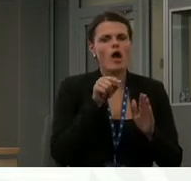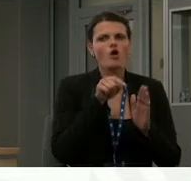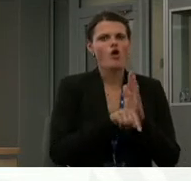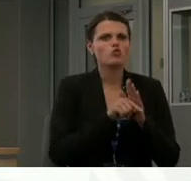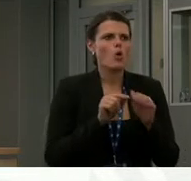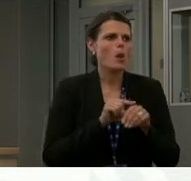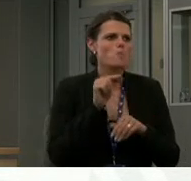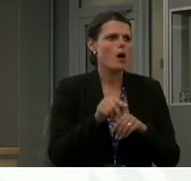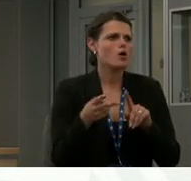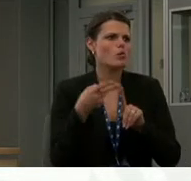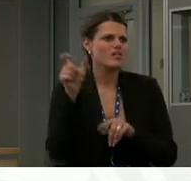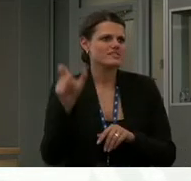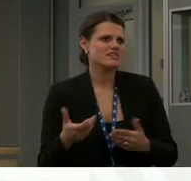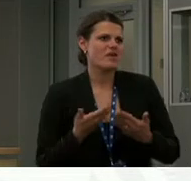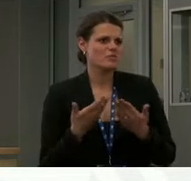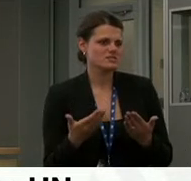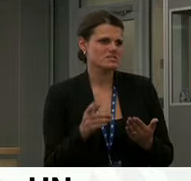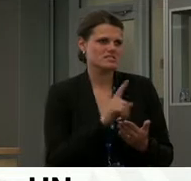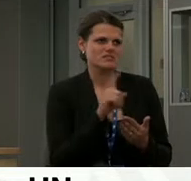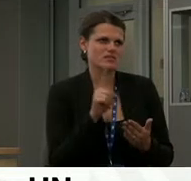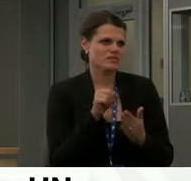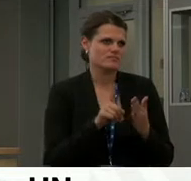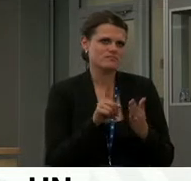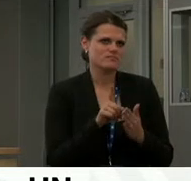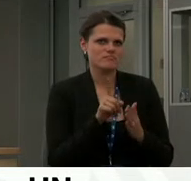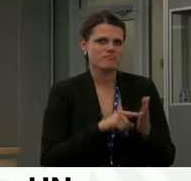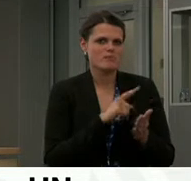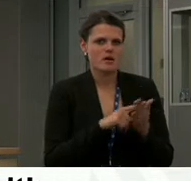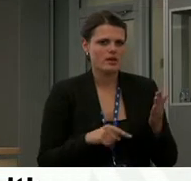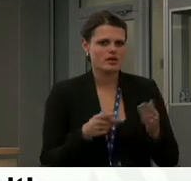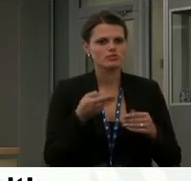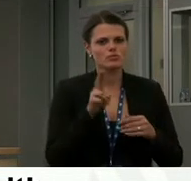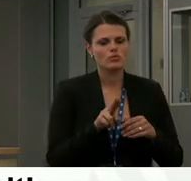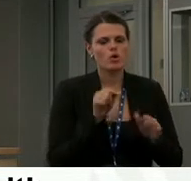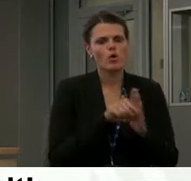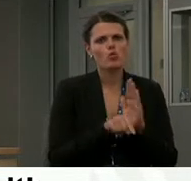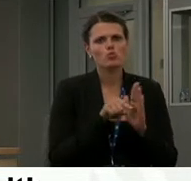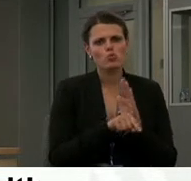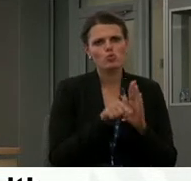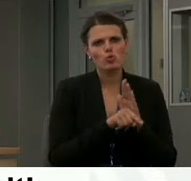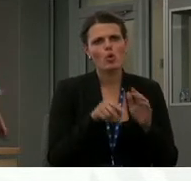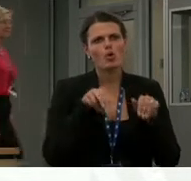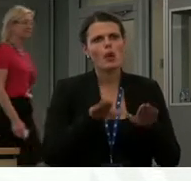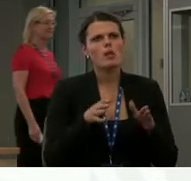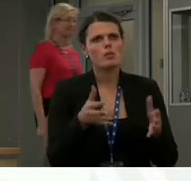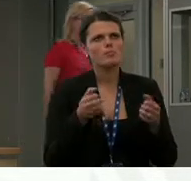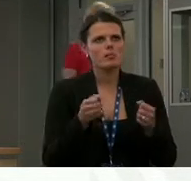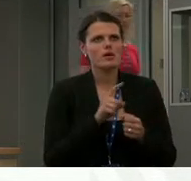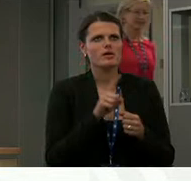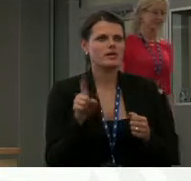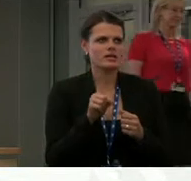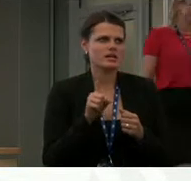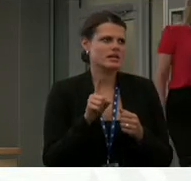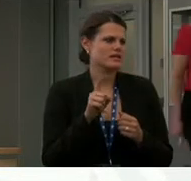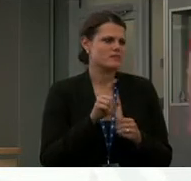core of the UN Convention on the Rights of Persons with Disabilities. Now, control and decision-making is denied